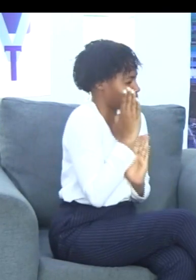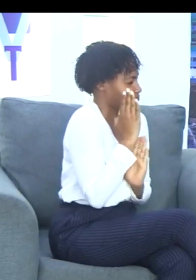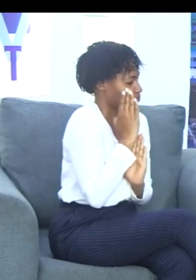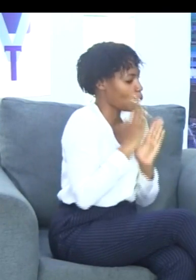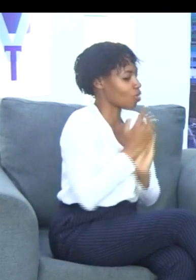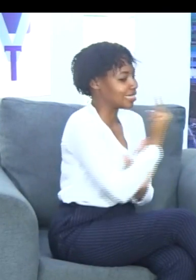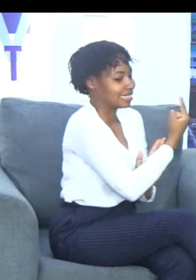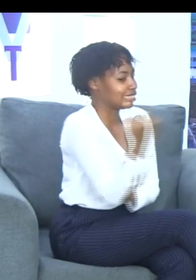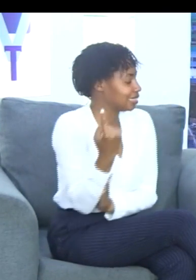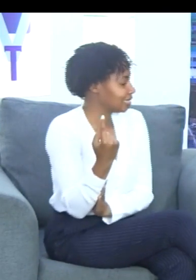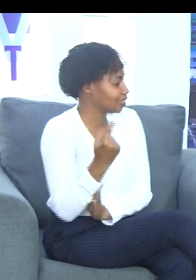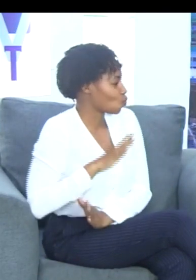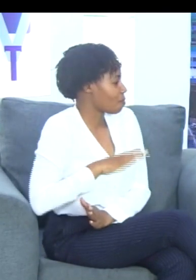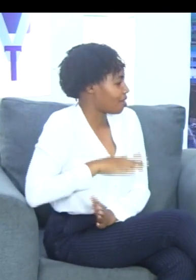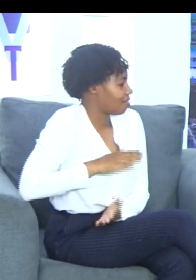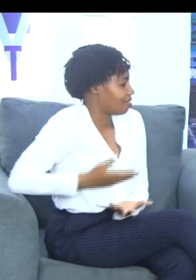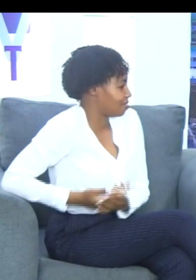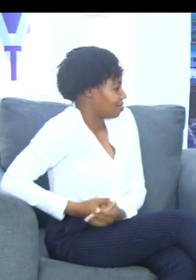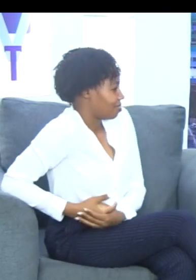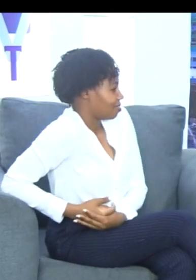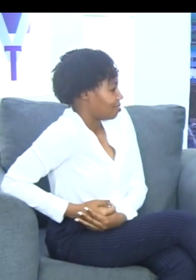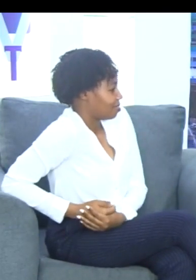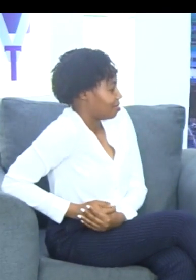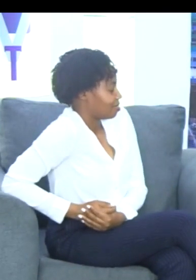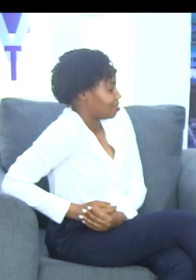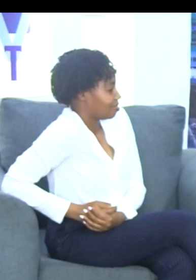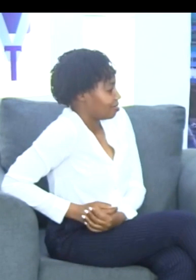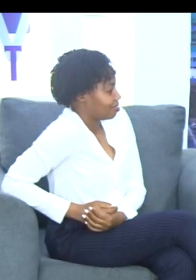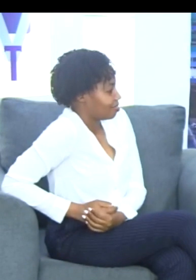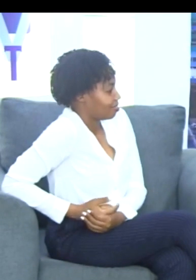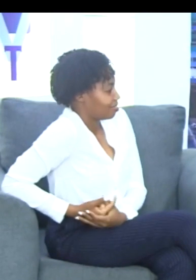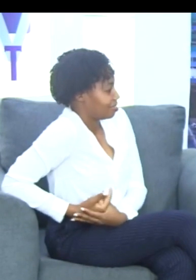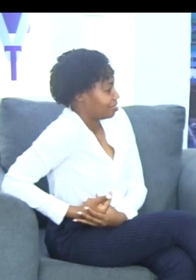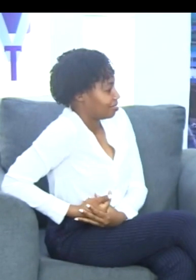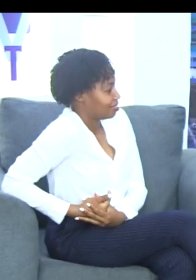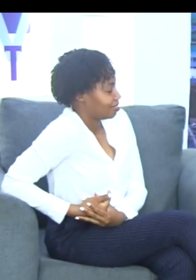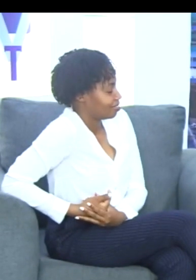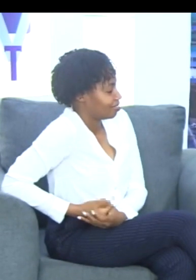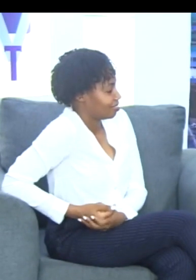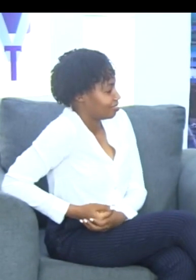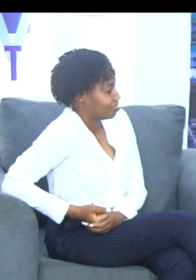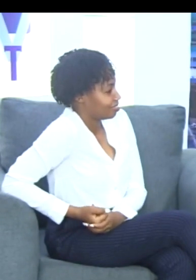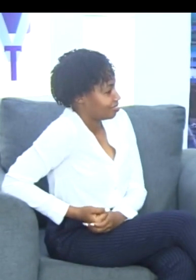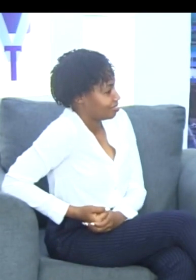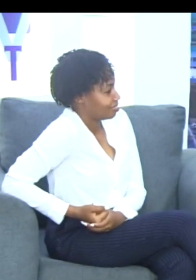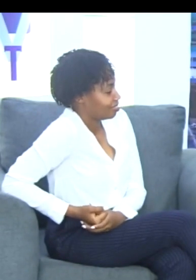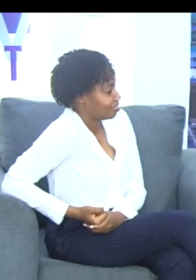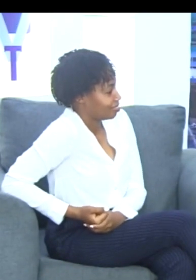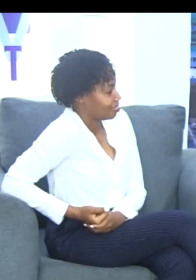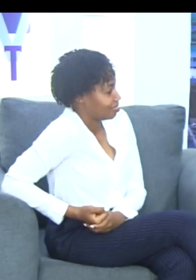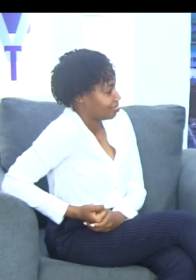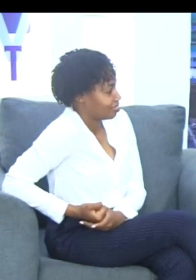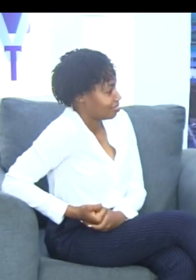What really makes a woman be able, what is the safeguarding thing that makes a woman, or what you can tell every